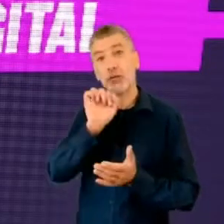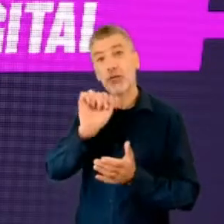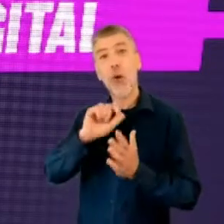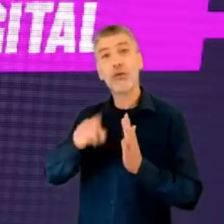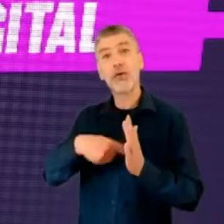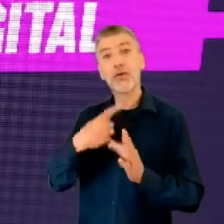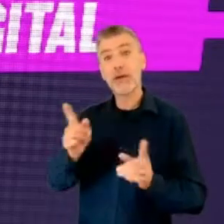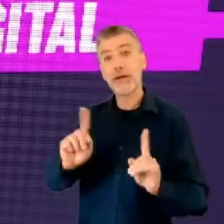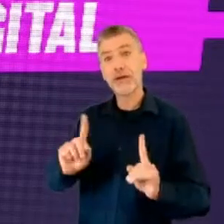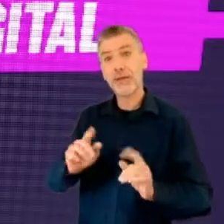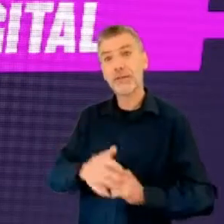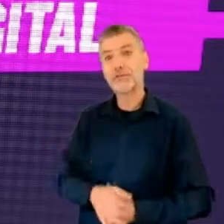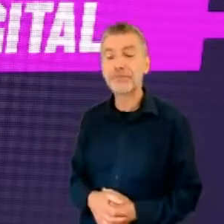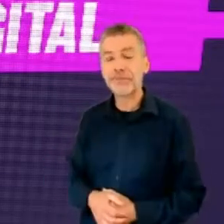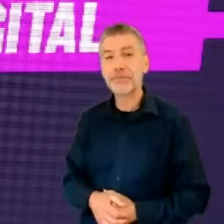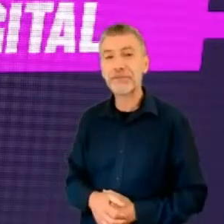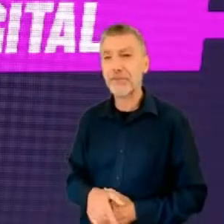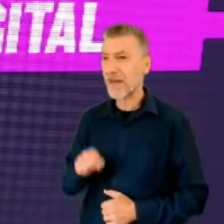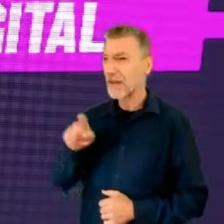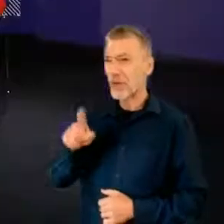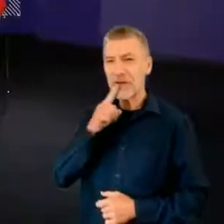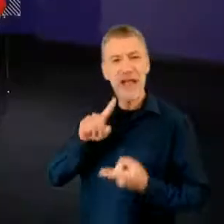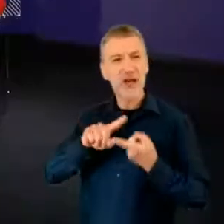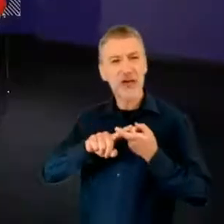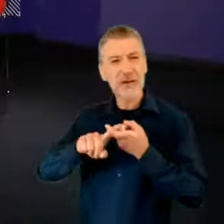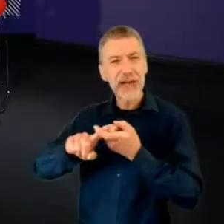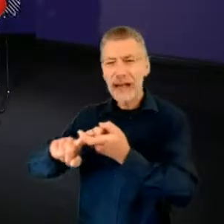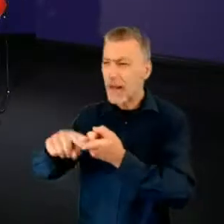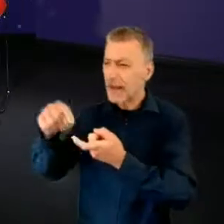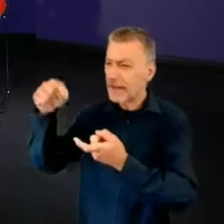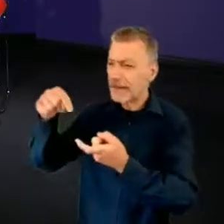working on to increase the sustainability of rail?